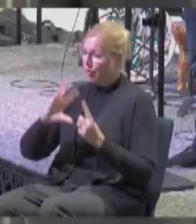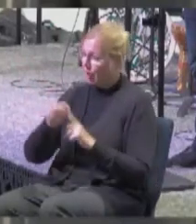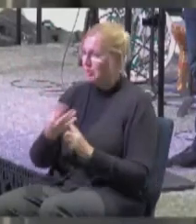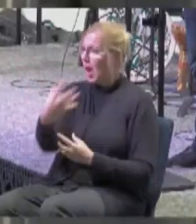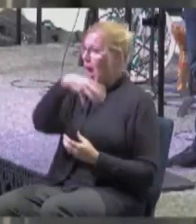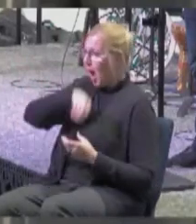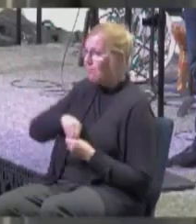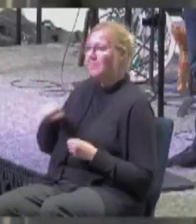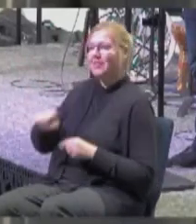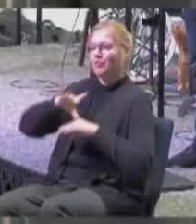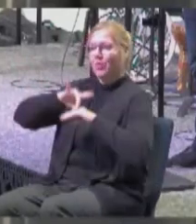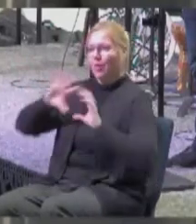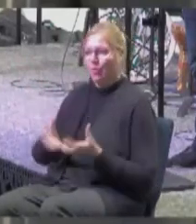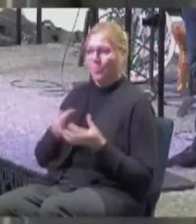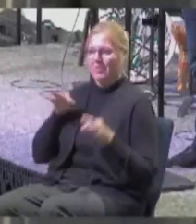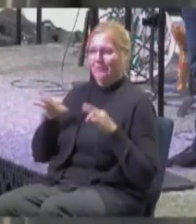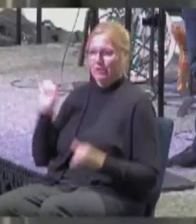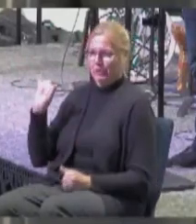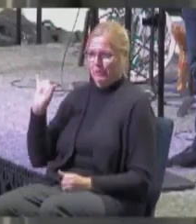global definitions too.